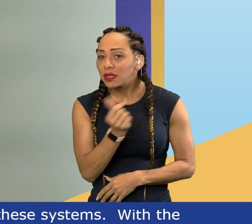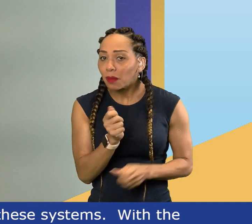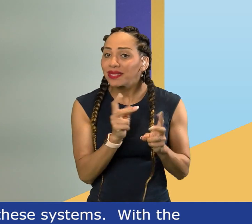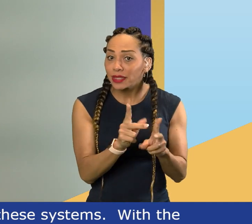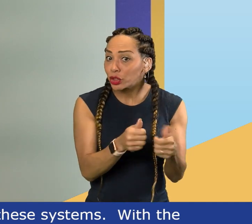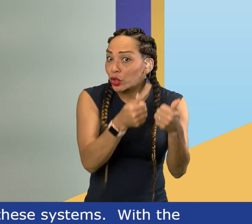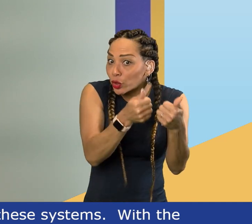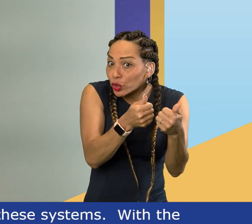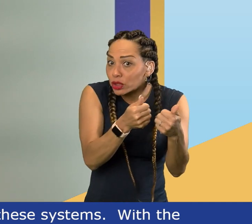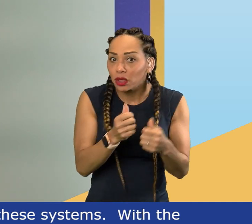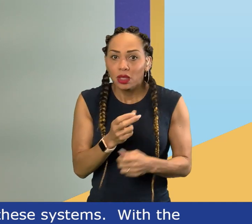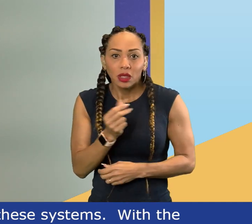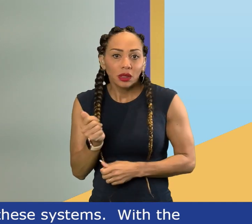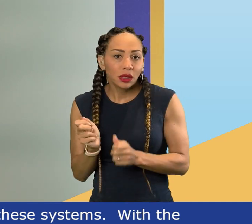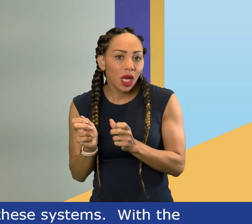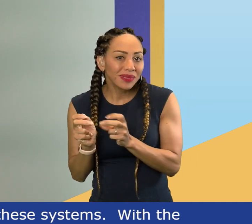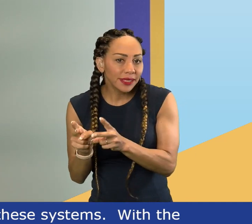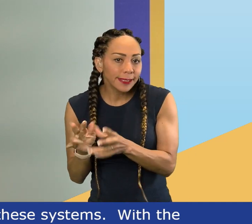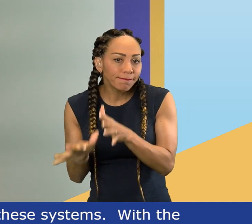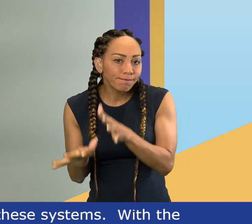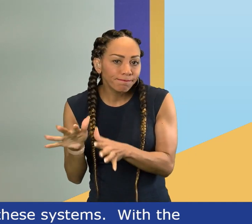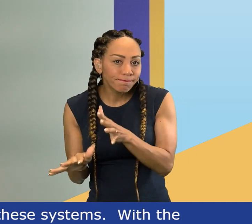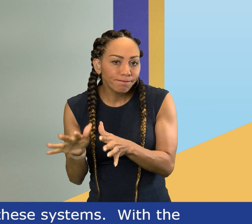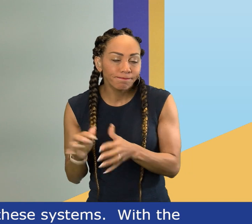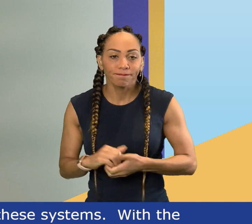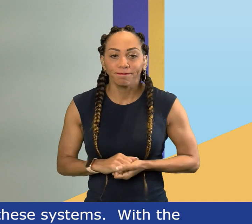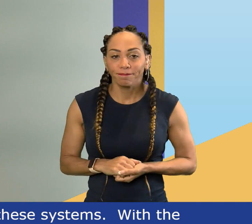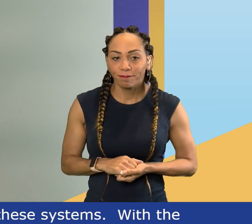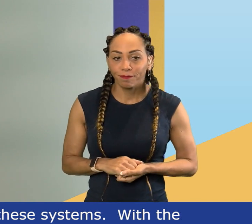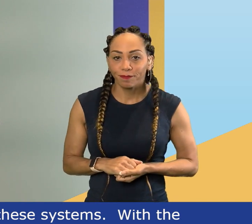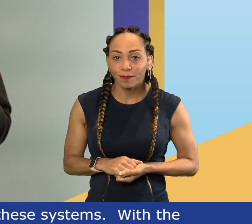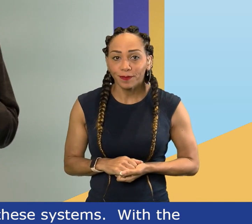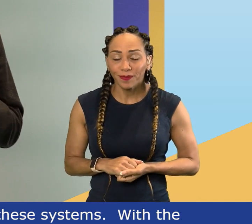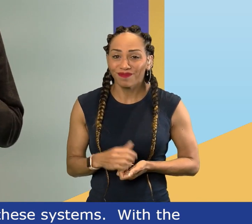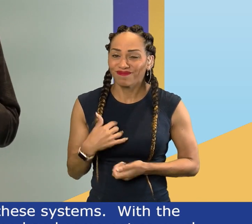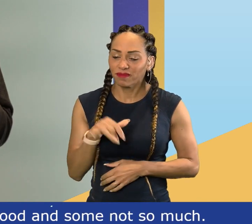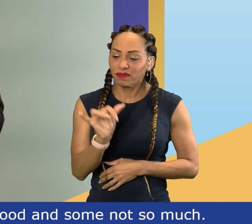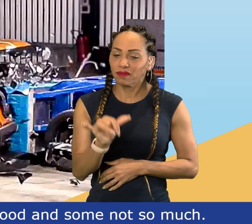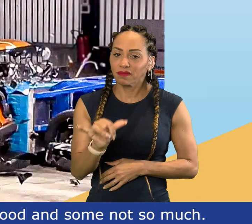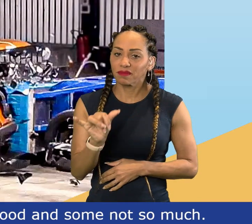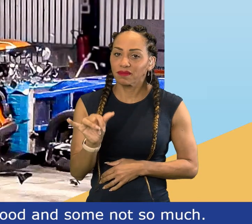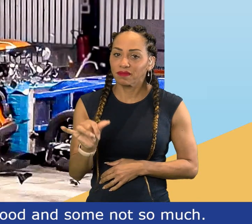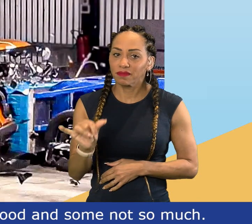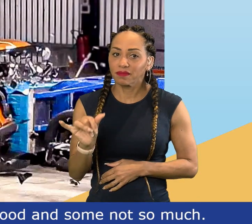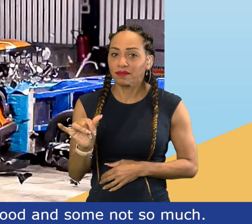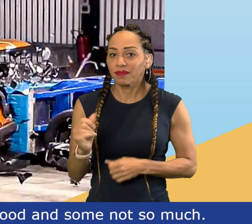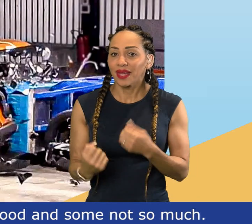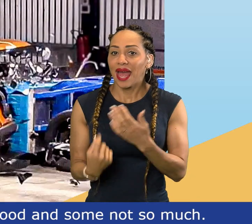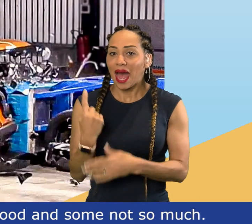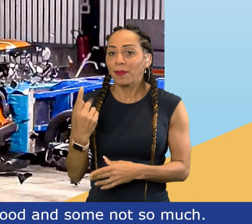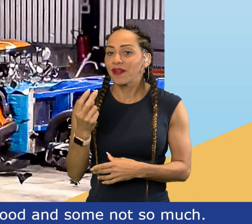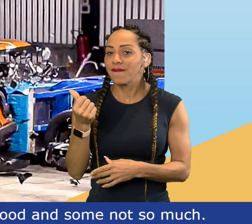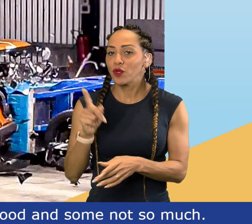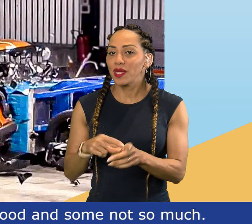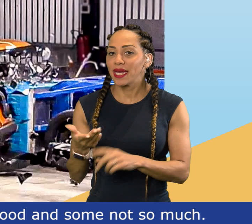do you trust these systems? And an idea of probably the lack of trust there is and what we've got to overcome came a few years ago. So we ended up recommending something